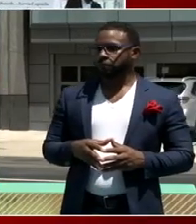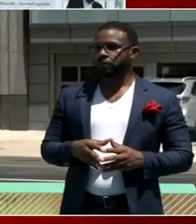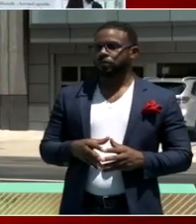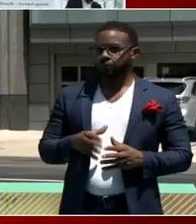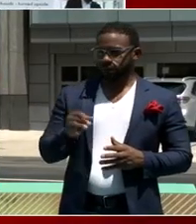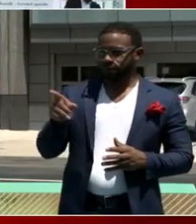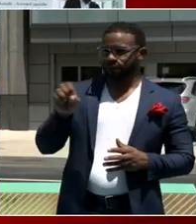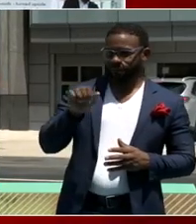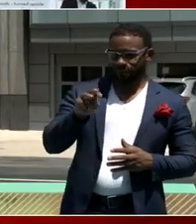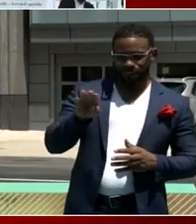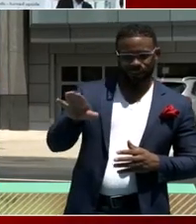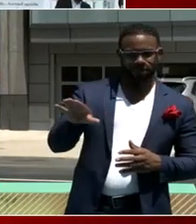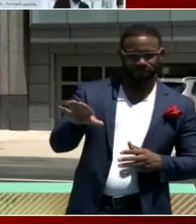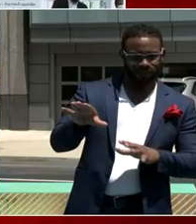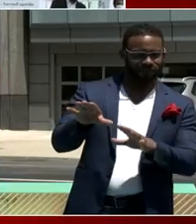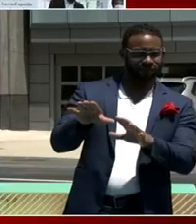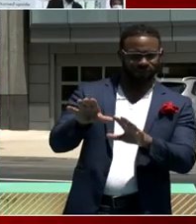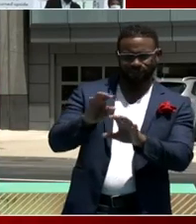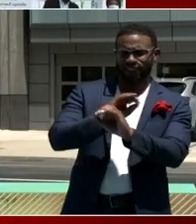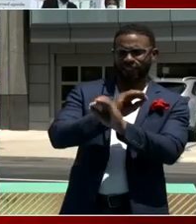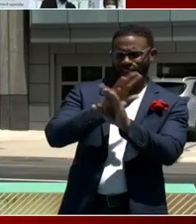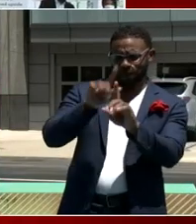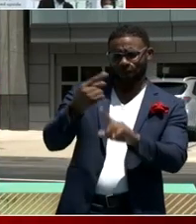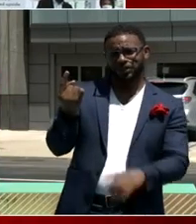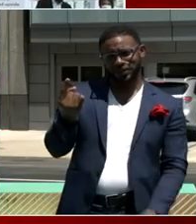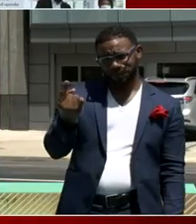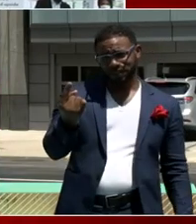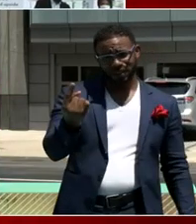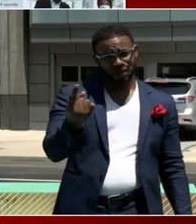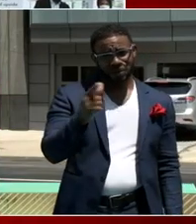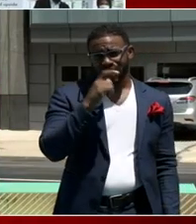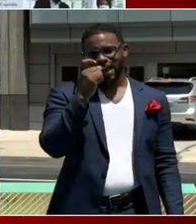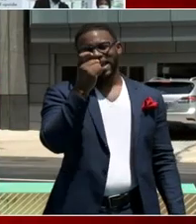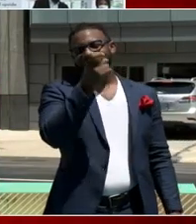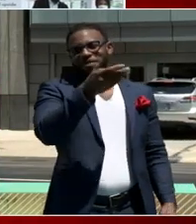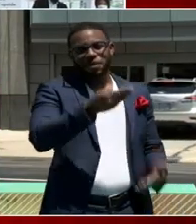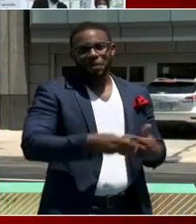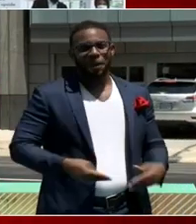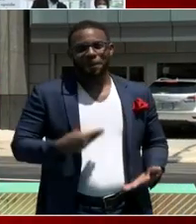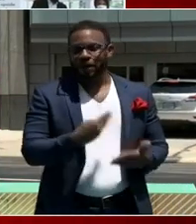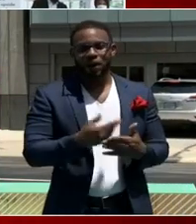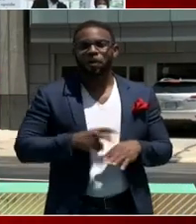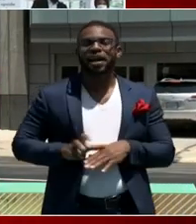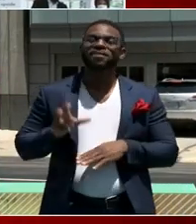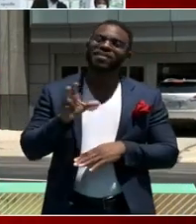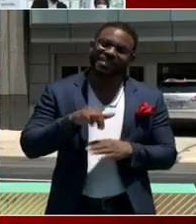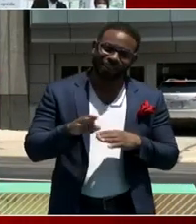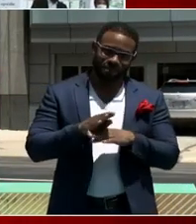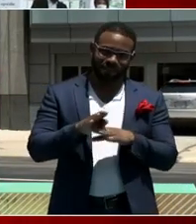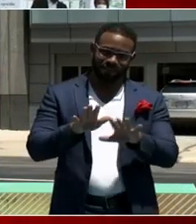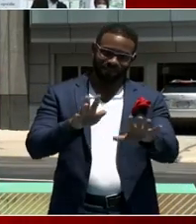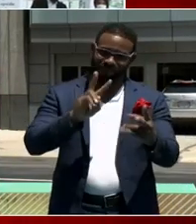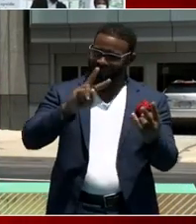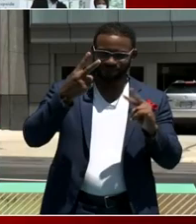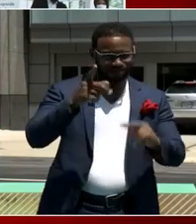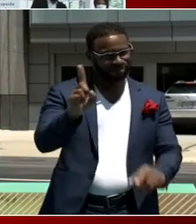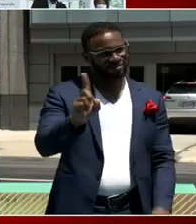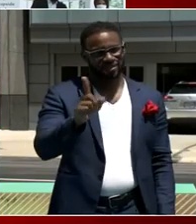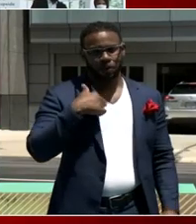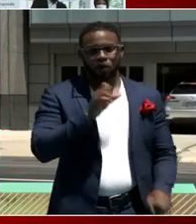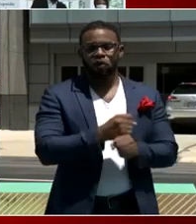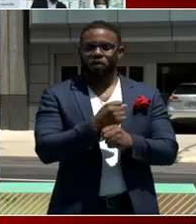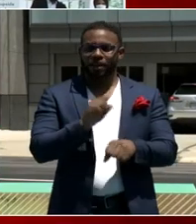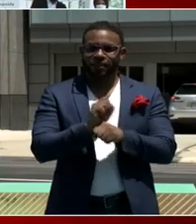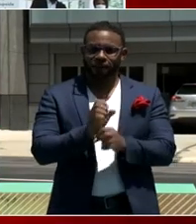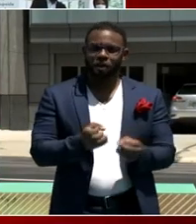And Sam, I want to be clear about something. We're not giving people money. We're investing in a business that's going to create jobs